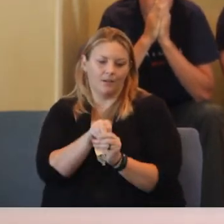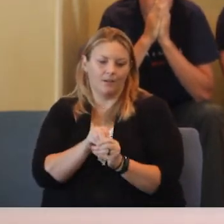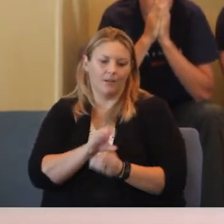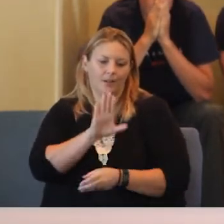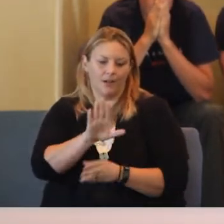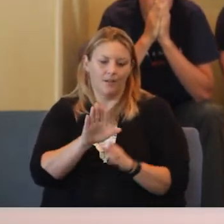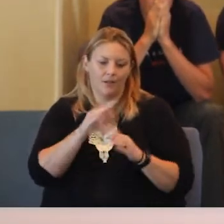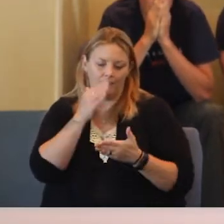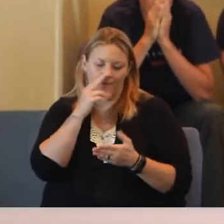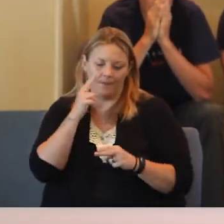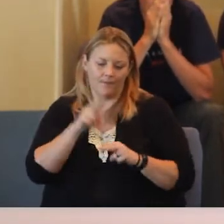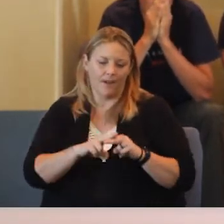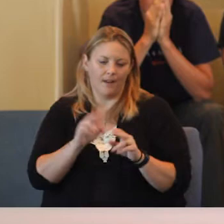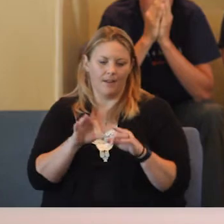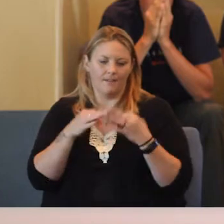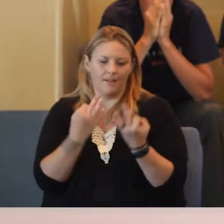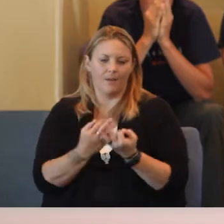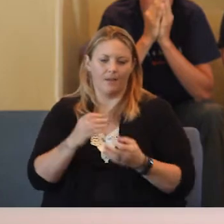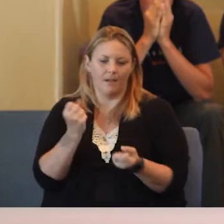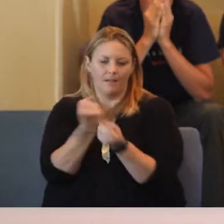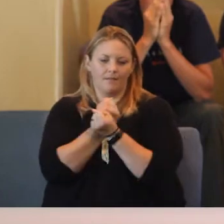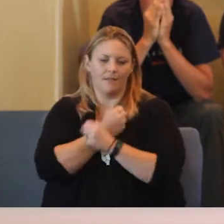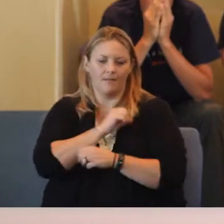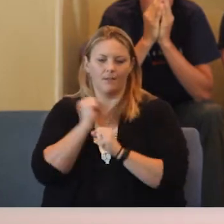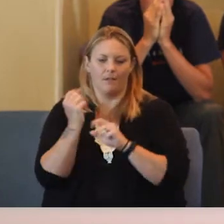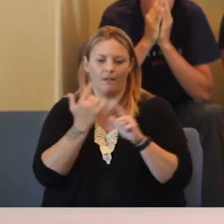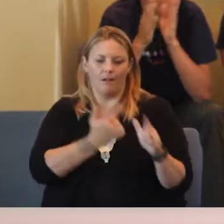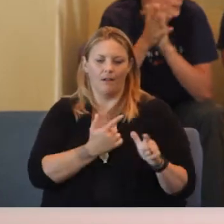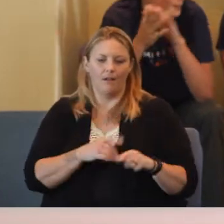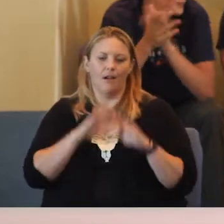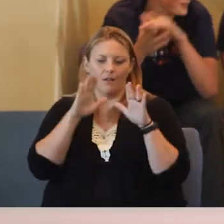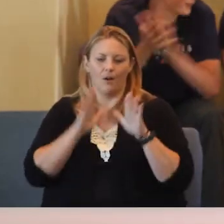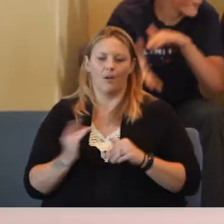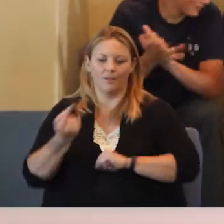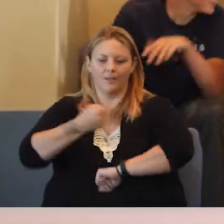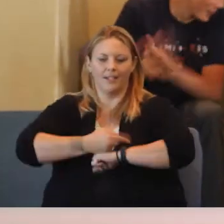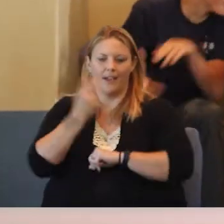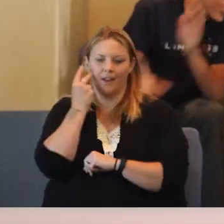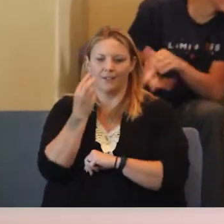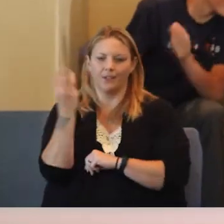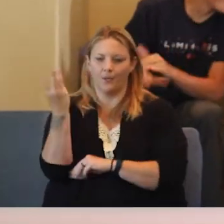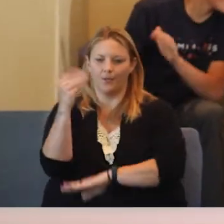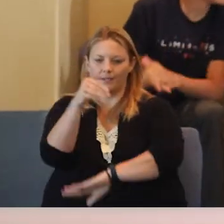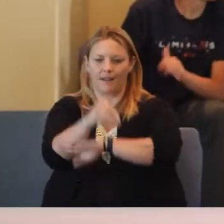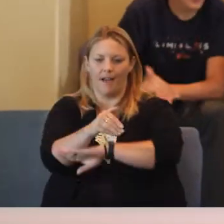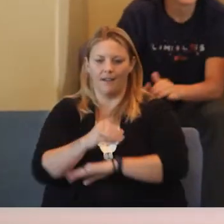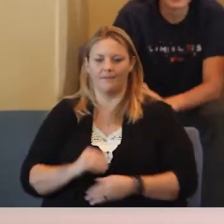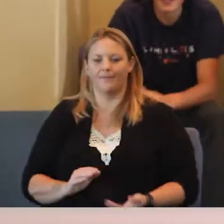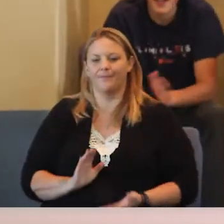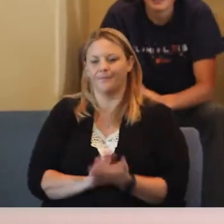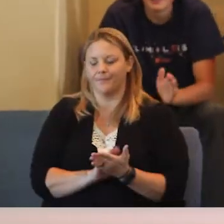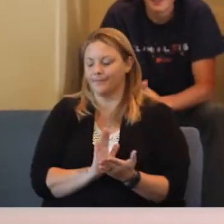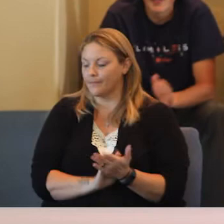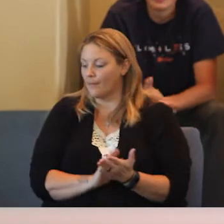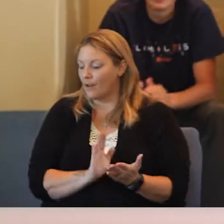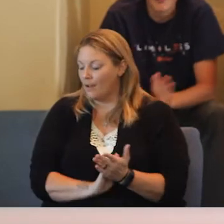be a part of your fun and family. I love you all. Have a wonderful day, and see you on Wednesday night.